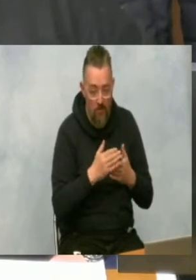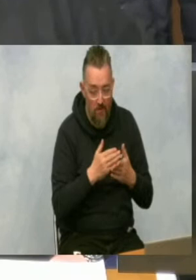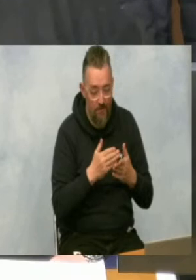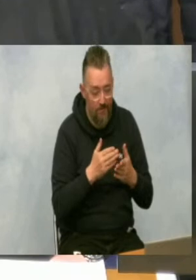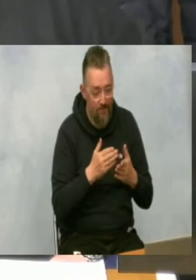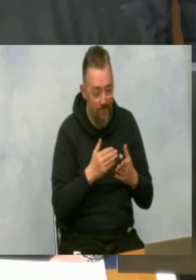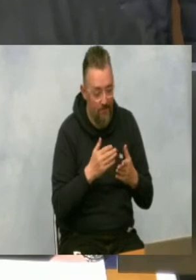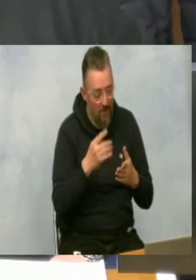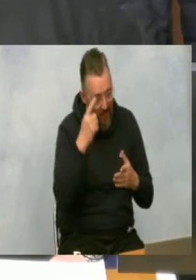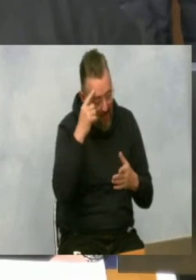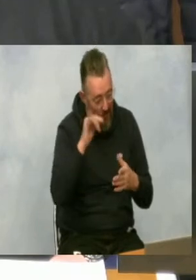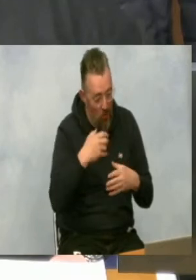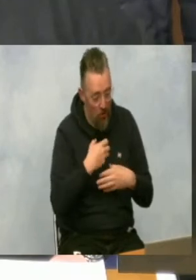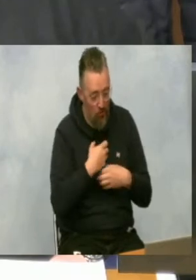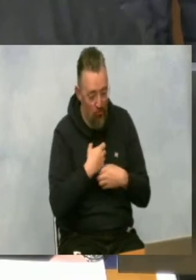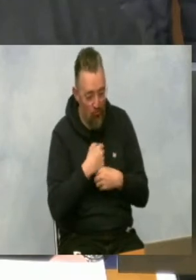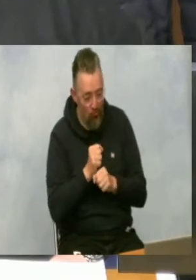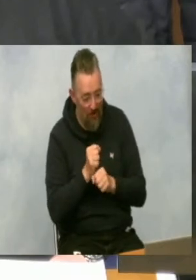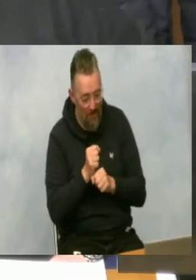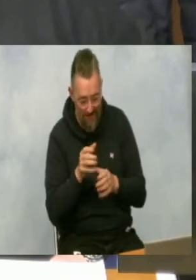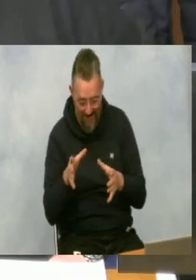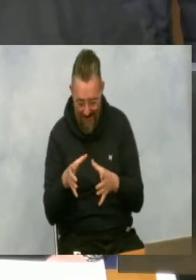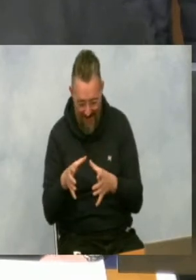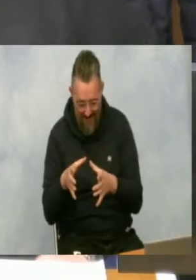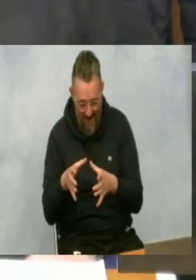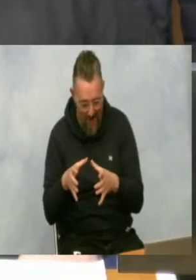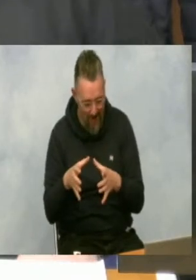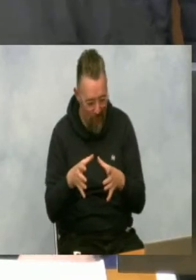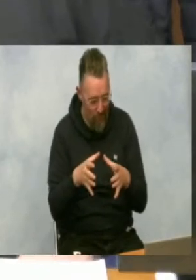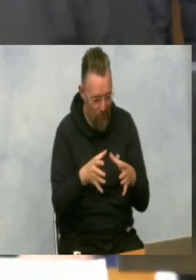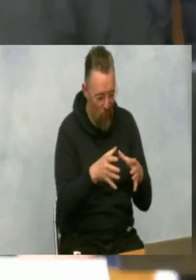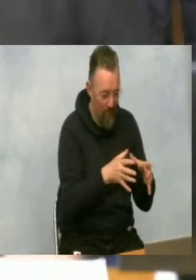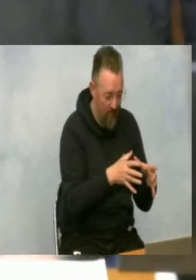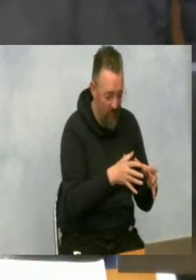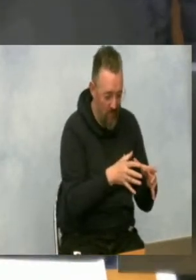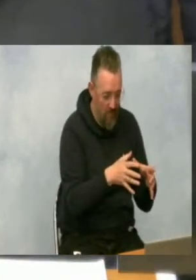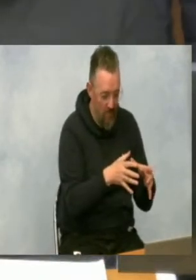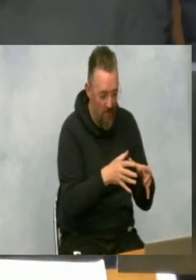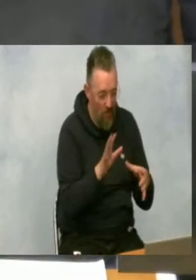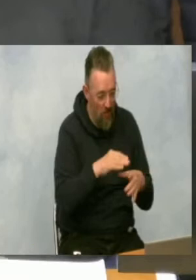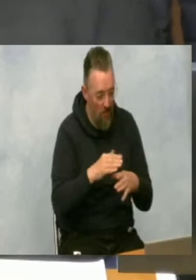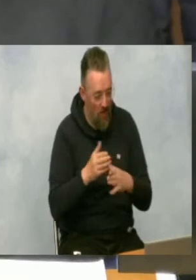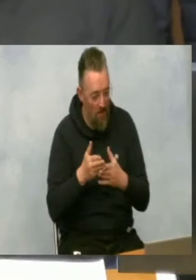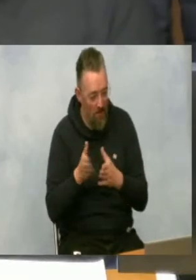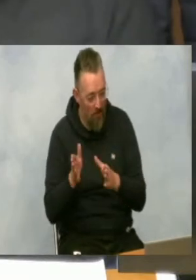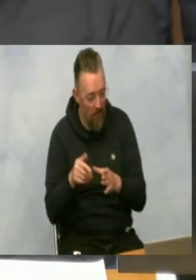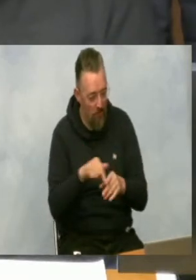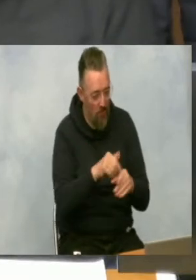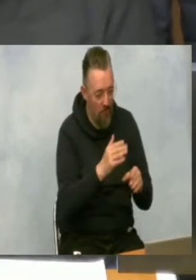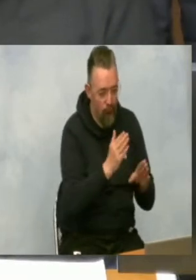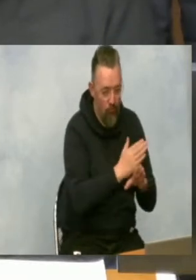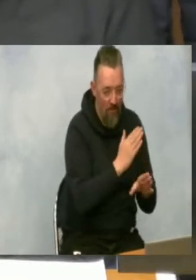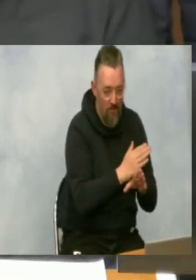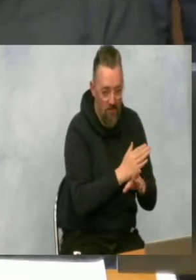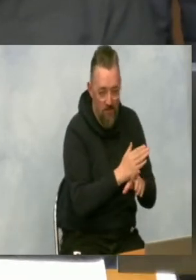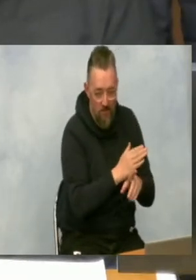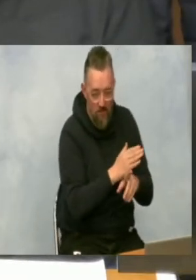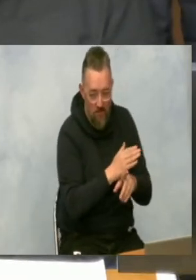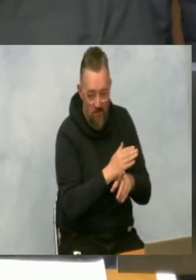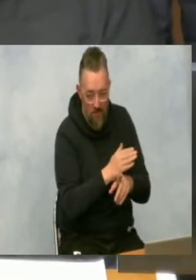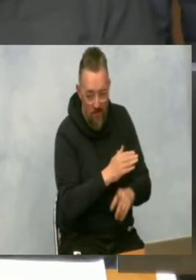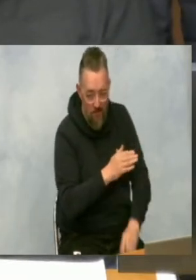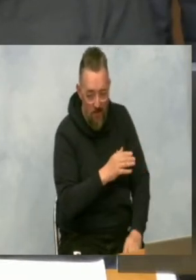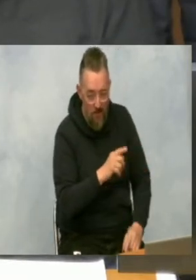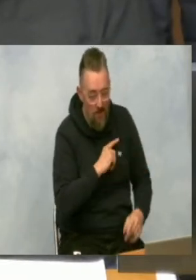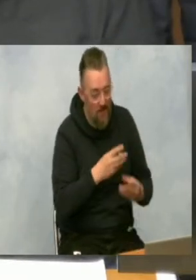the stress slightly from one side of the public sector into the private sector. That was all, and just an annoyance really at some of